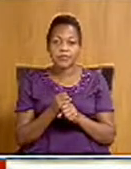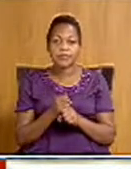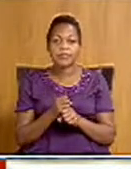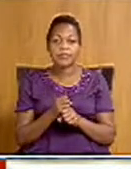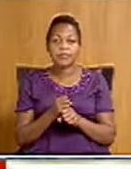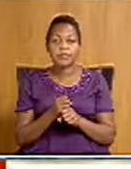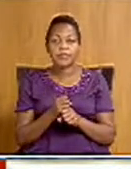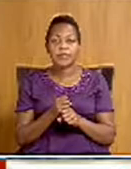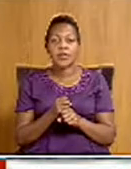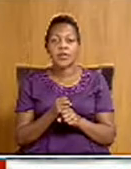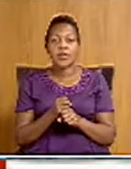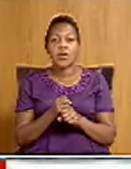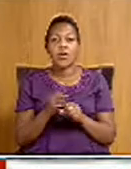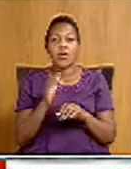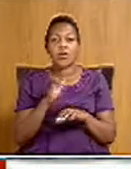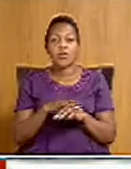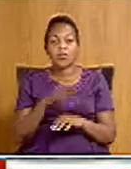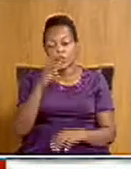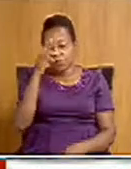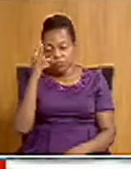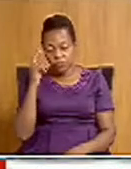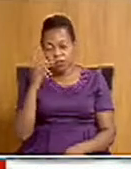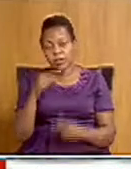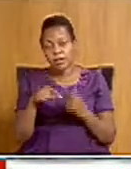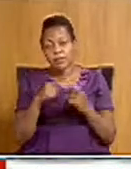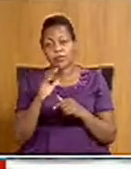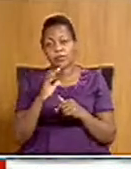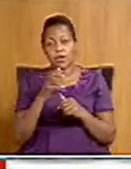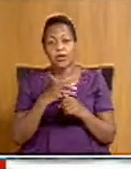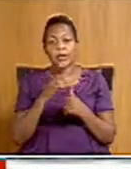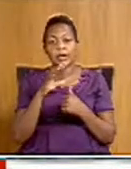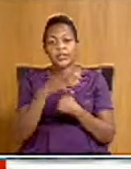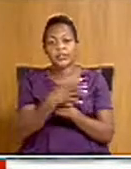On account of the reasons of our culture,